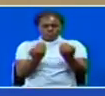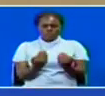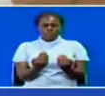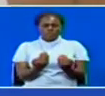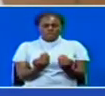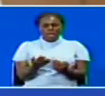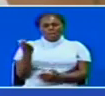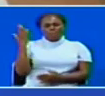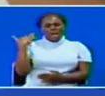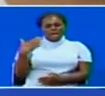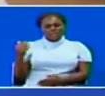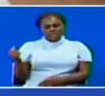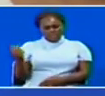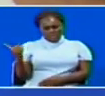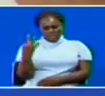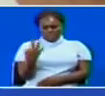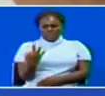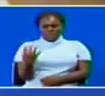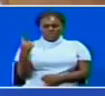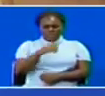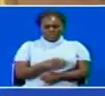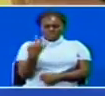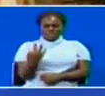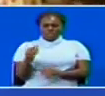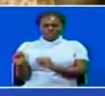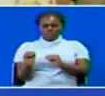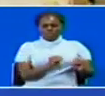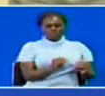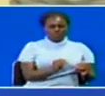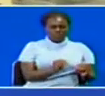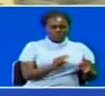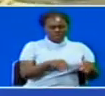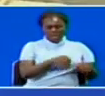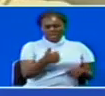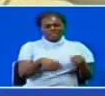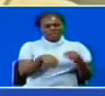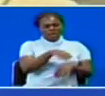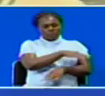hospital in the last 3 days, with 3 referrals being issued.